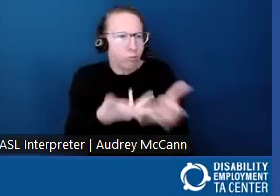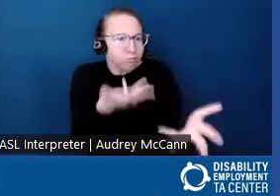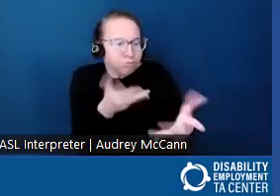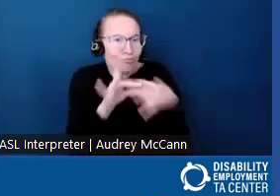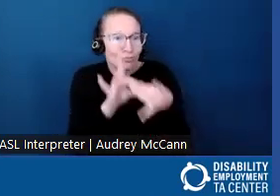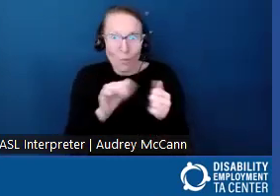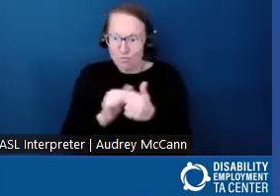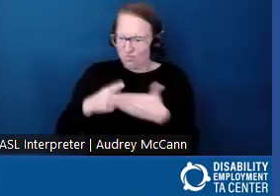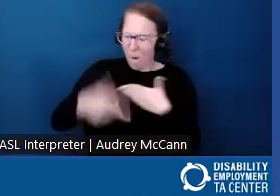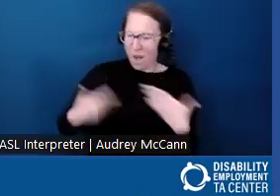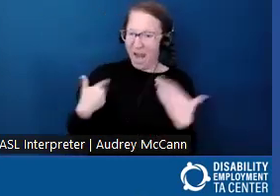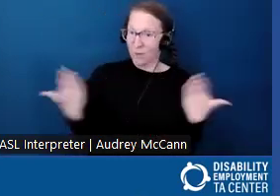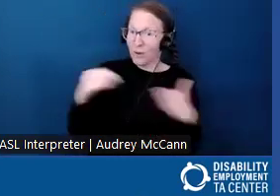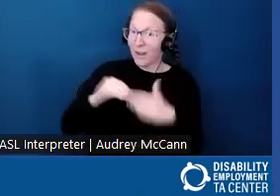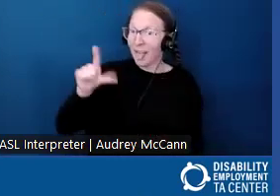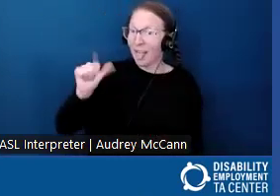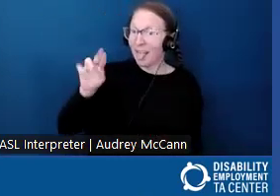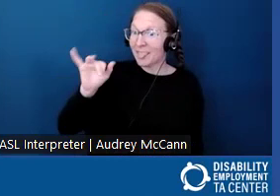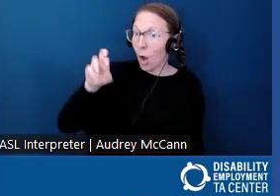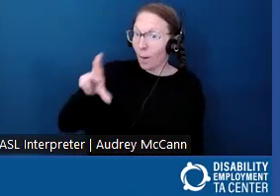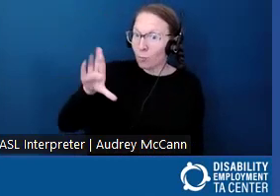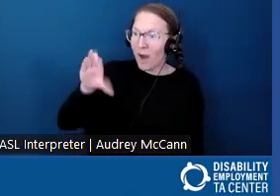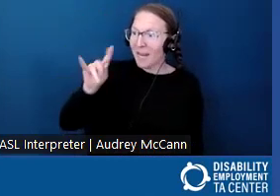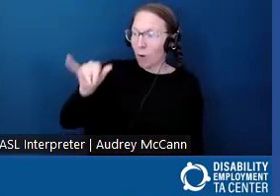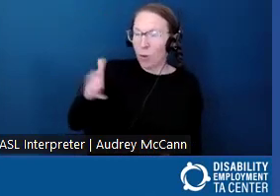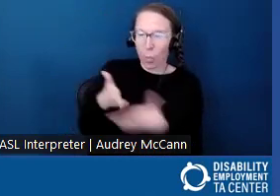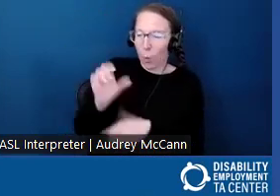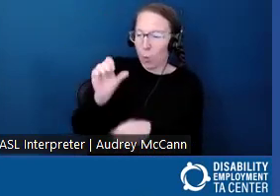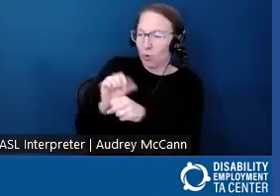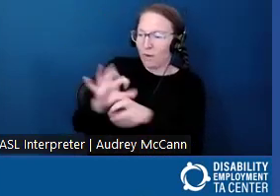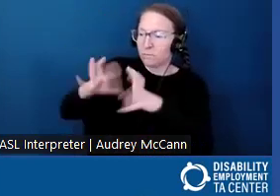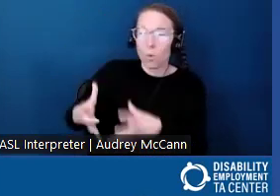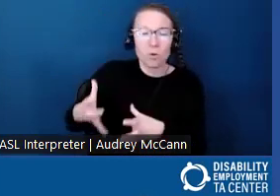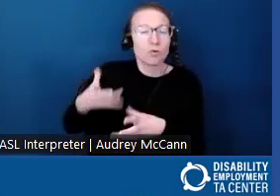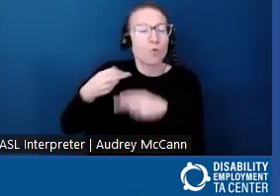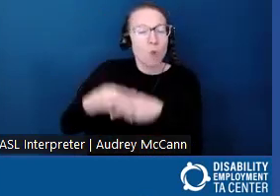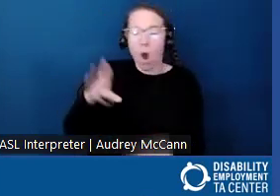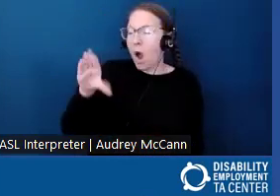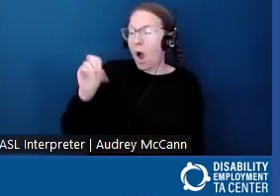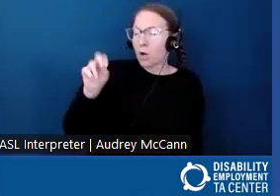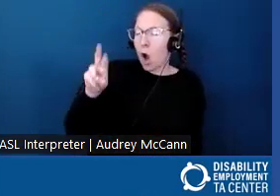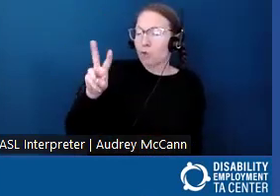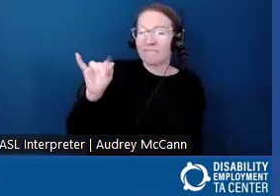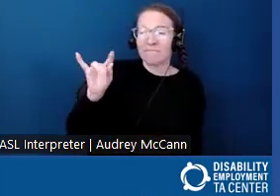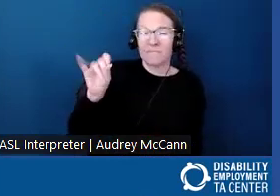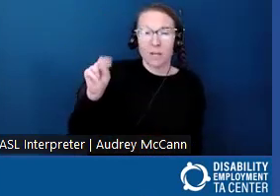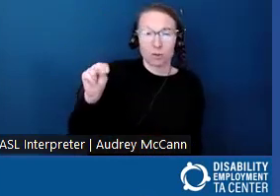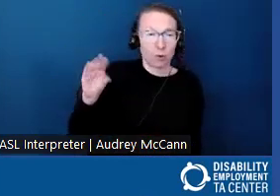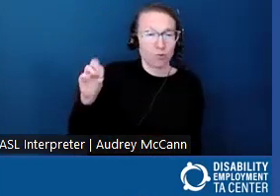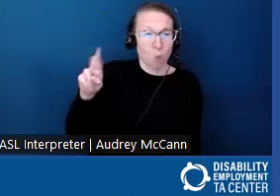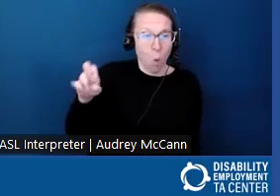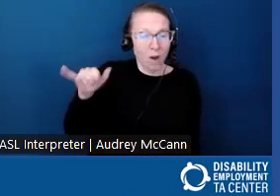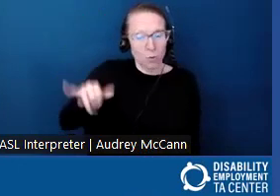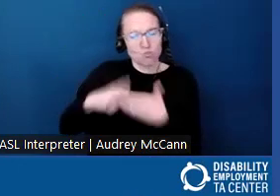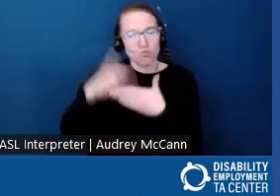have in Larimer County through the workforce, and it's called the Conservation Corps. And it's a program that employs 18